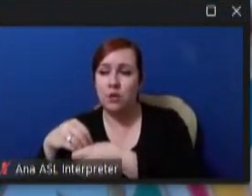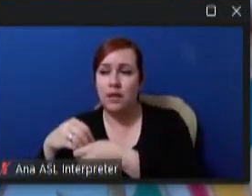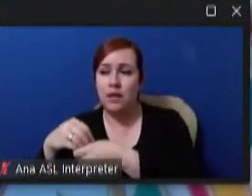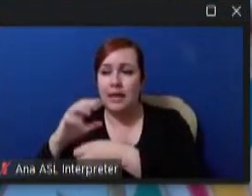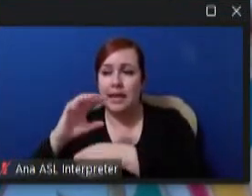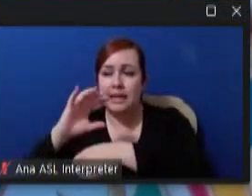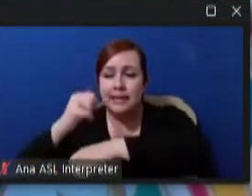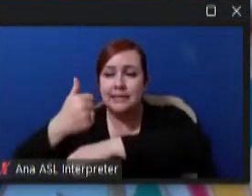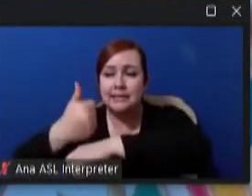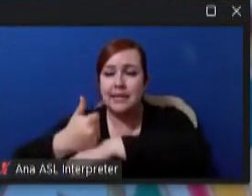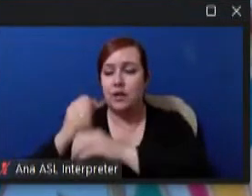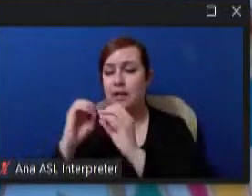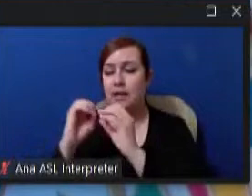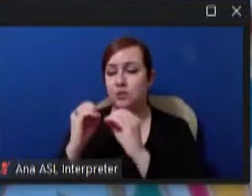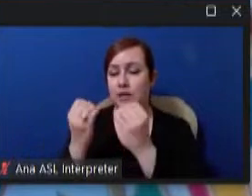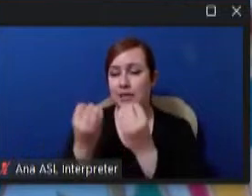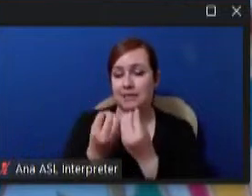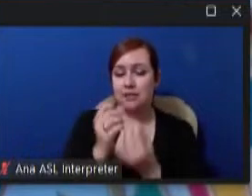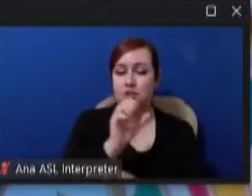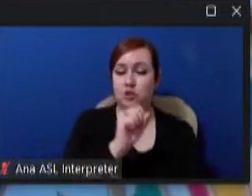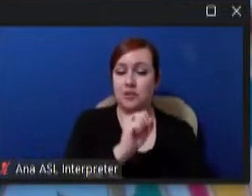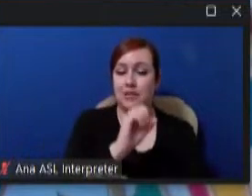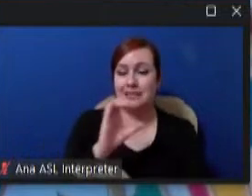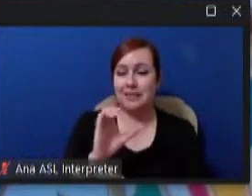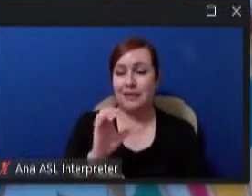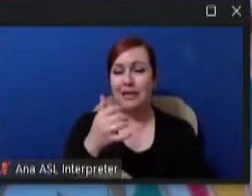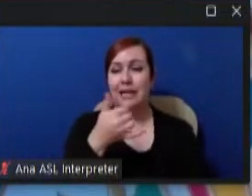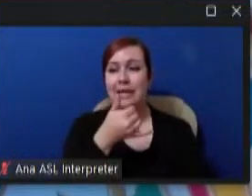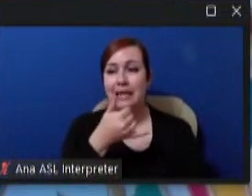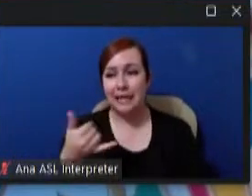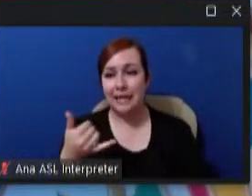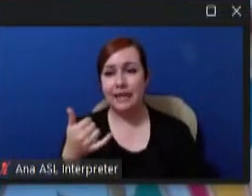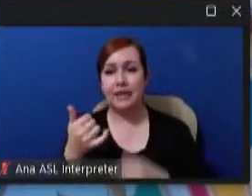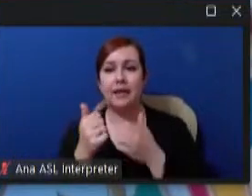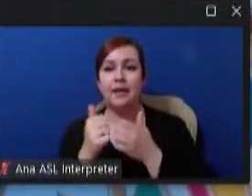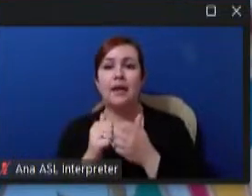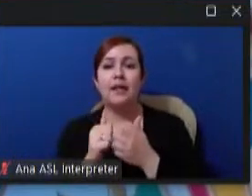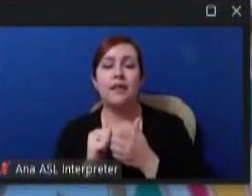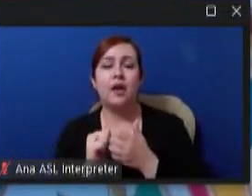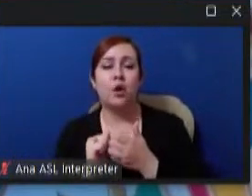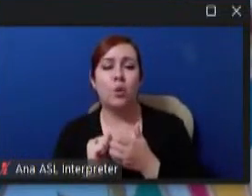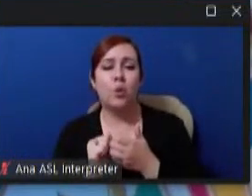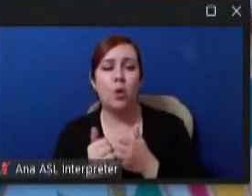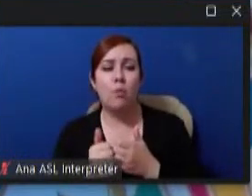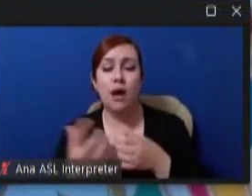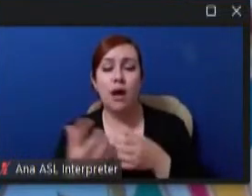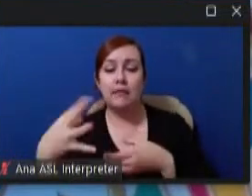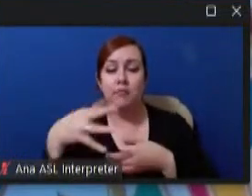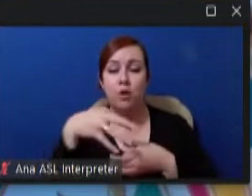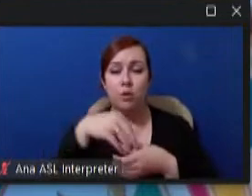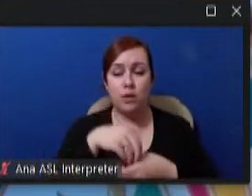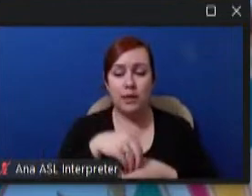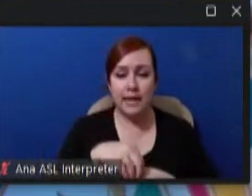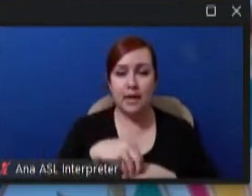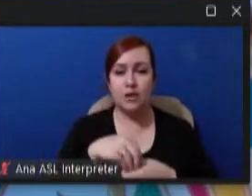for, have you discussed their design and development with civil society